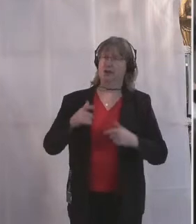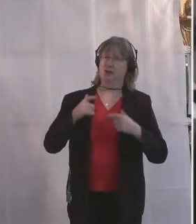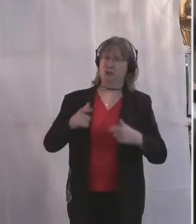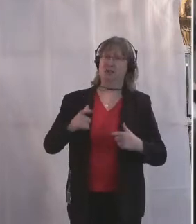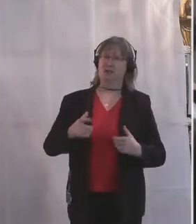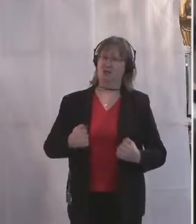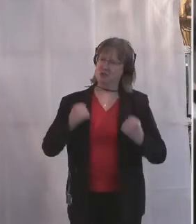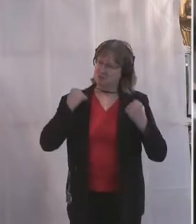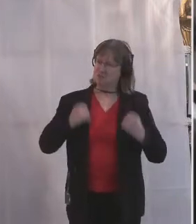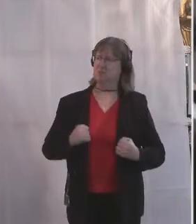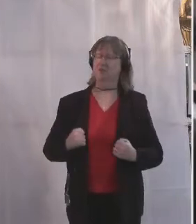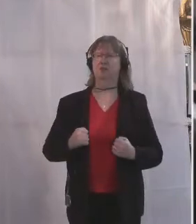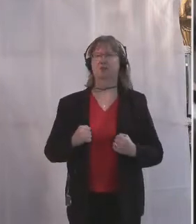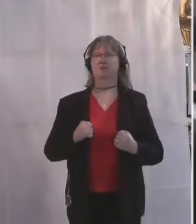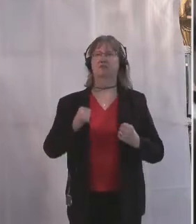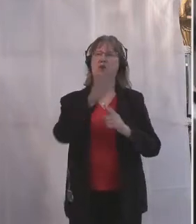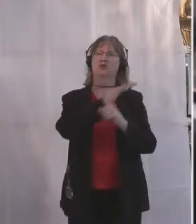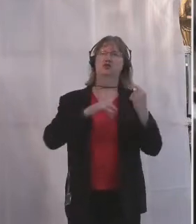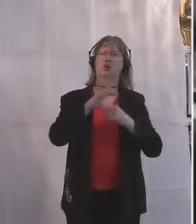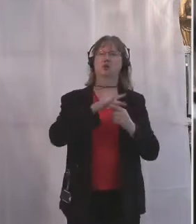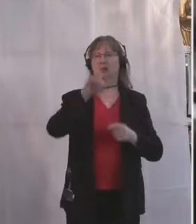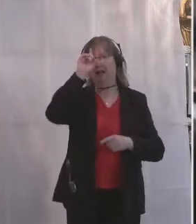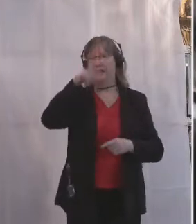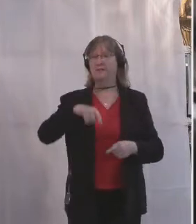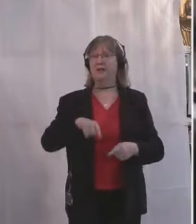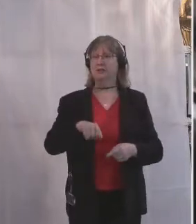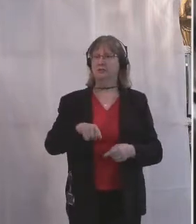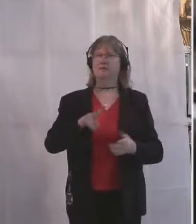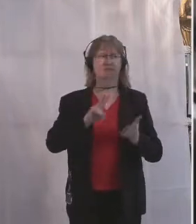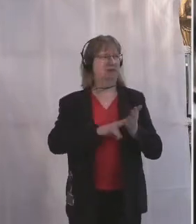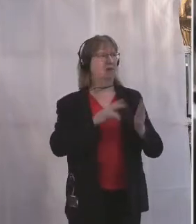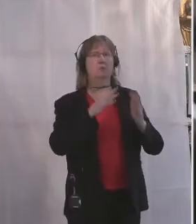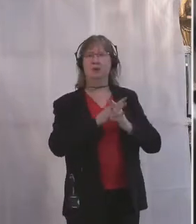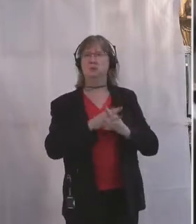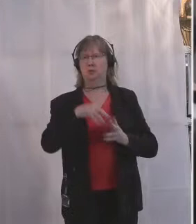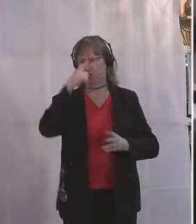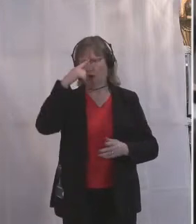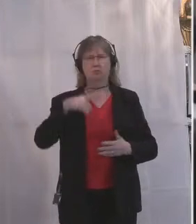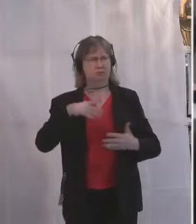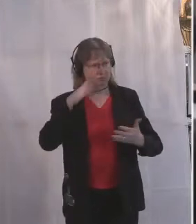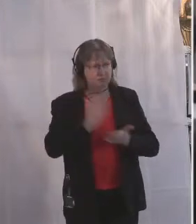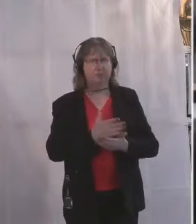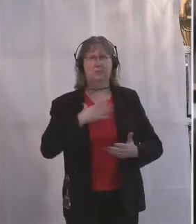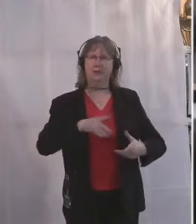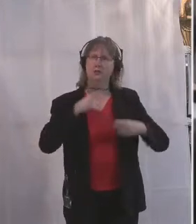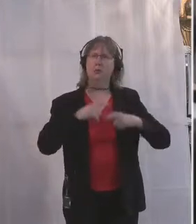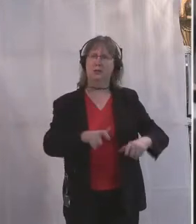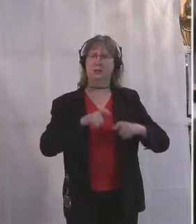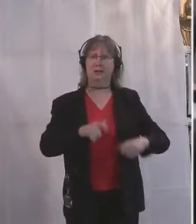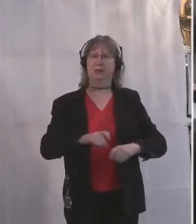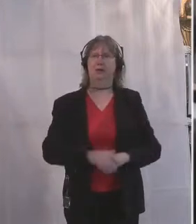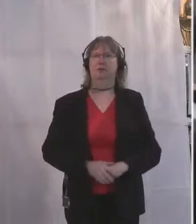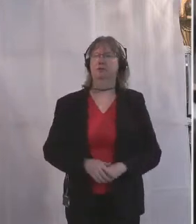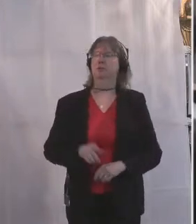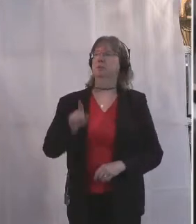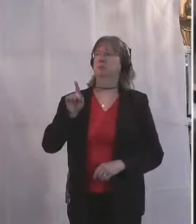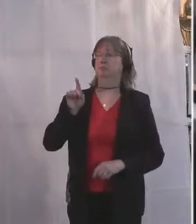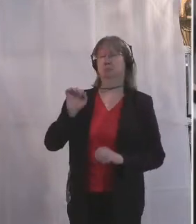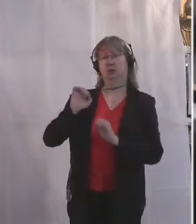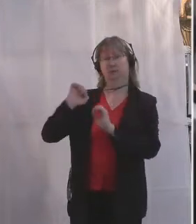fighting for the social innovation that she still felt was needed in the UK and wider. She was